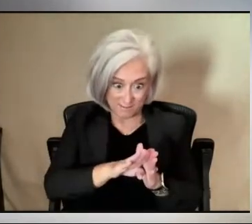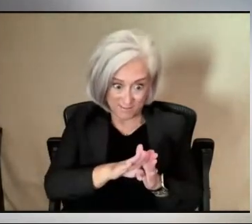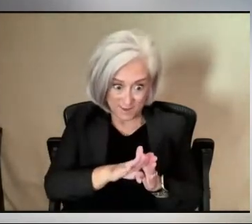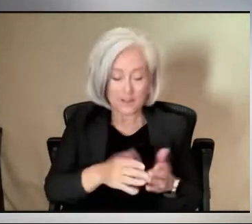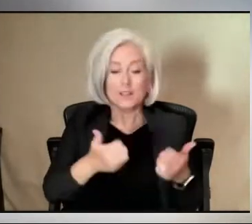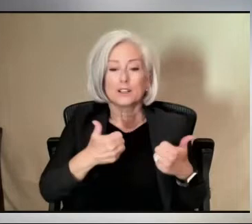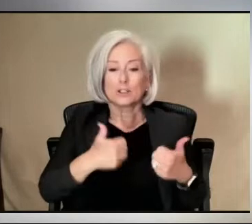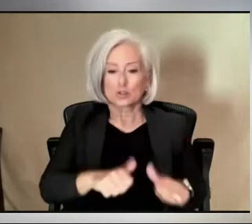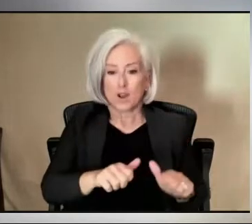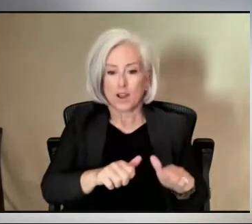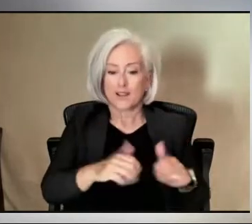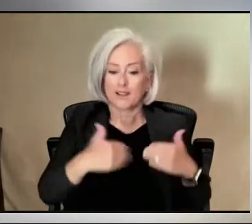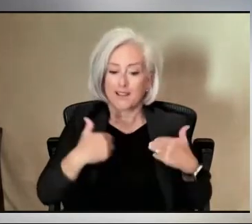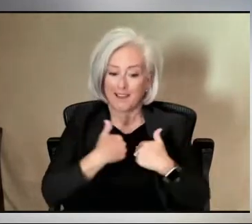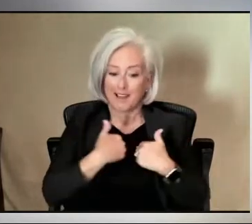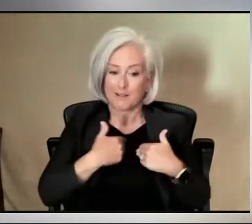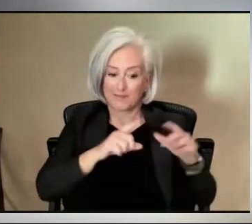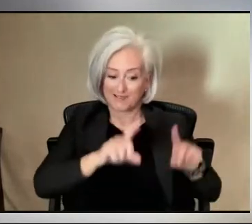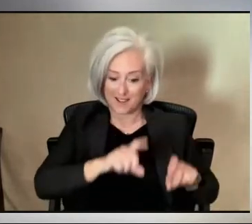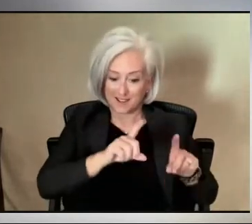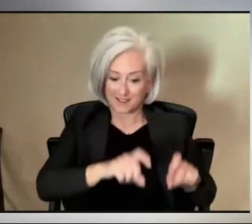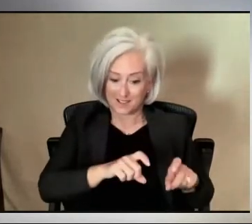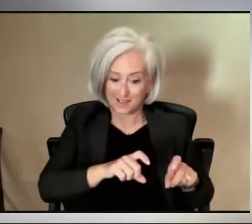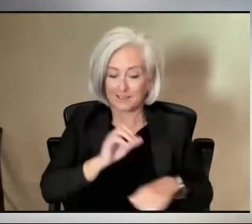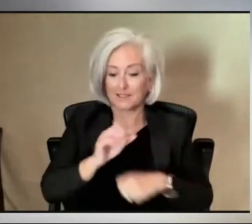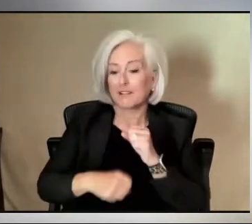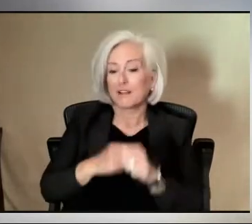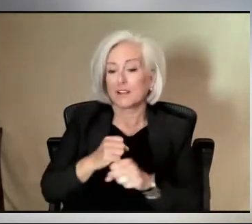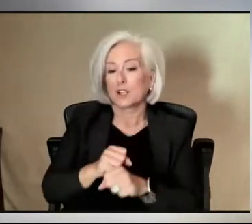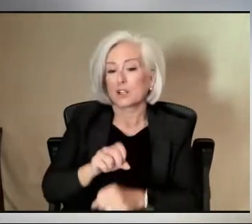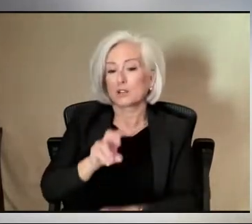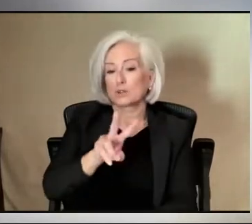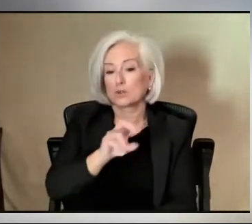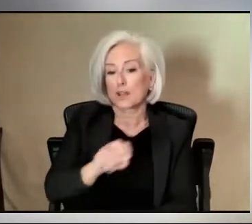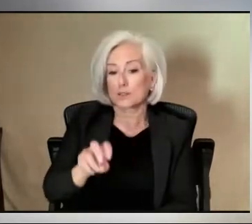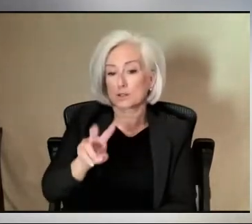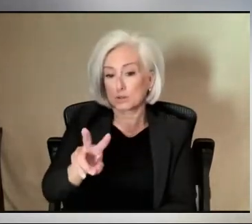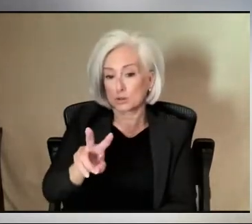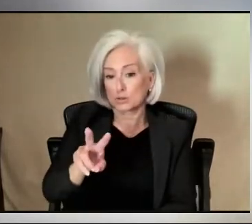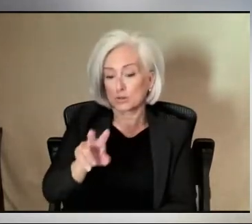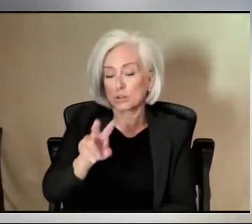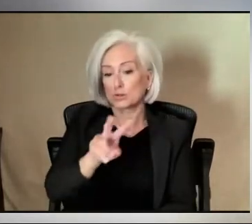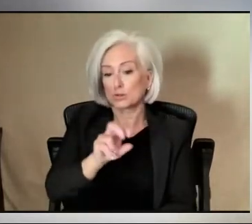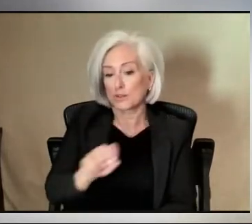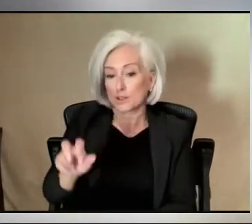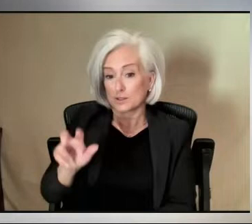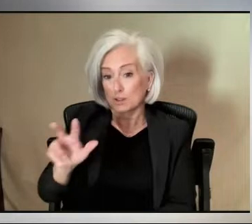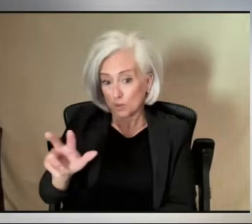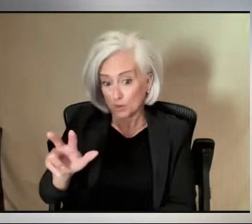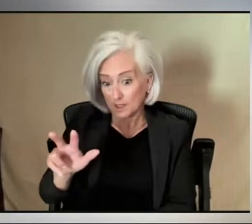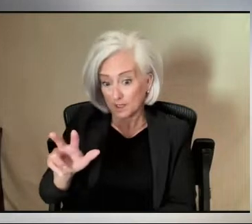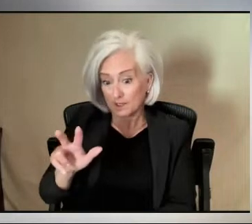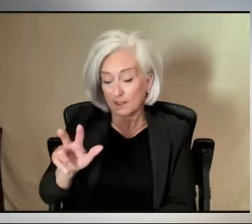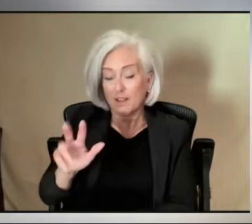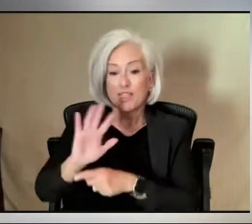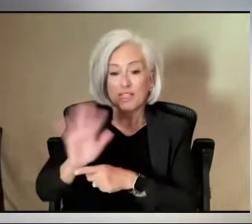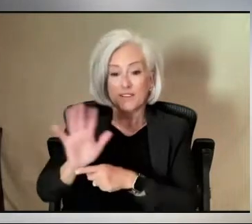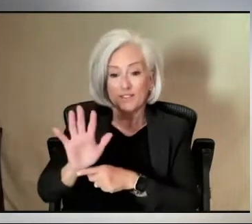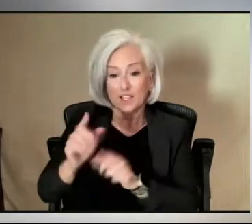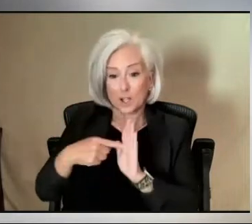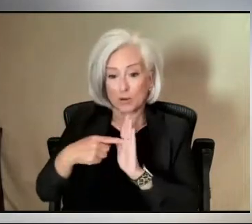testing by 2002, 2003. As the video pointed out, those were sort of shelved when